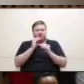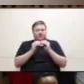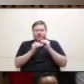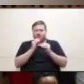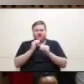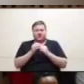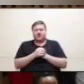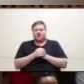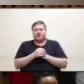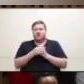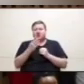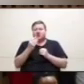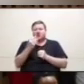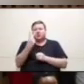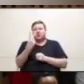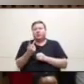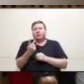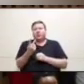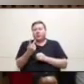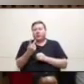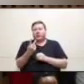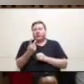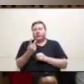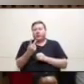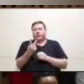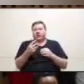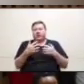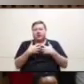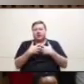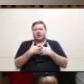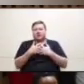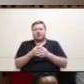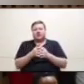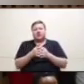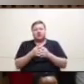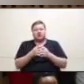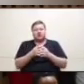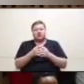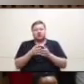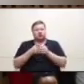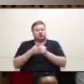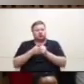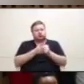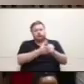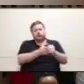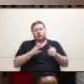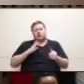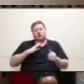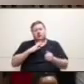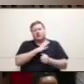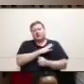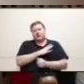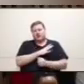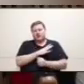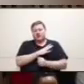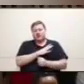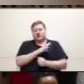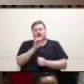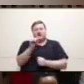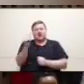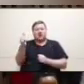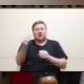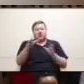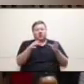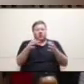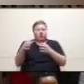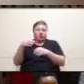And also number two, we have established a steering committee also comprising of other stakeholders such